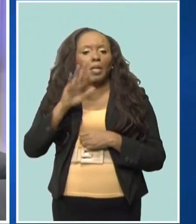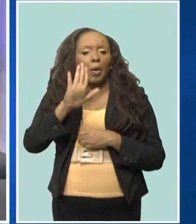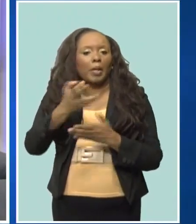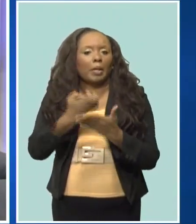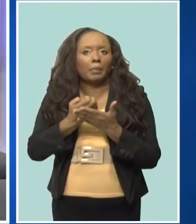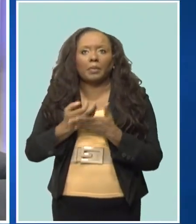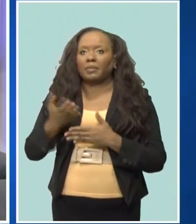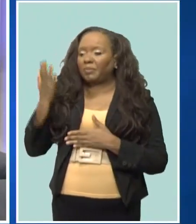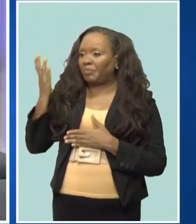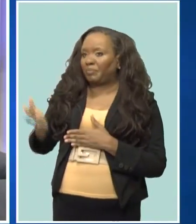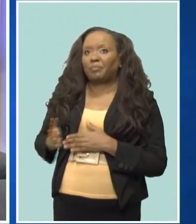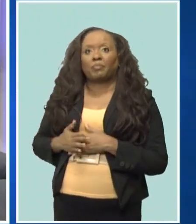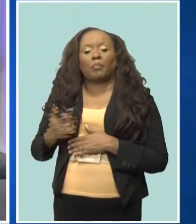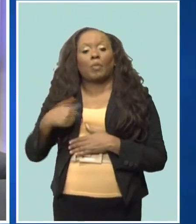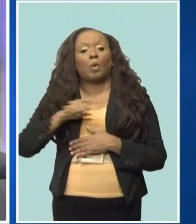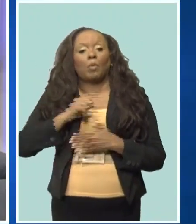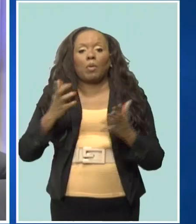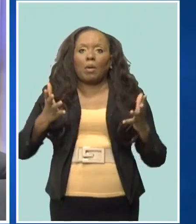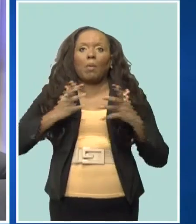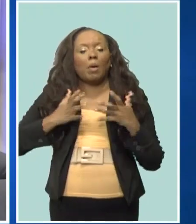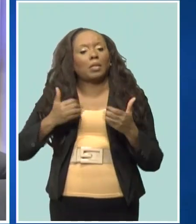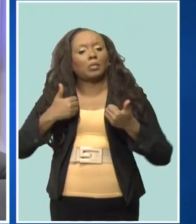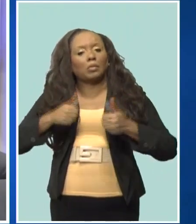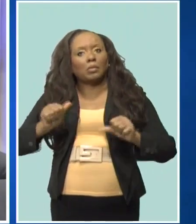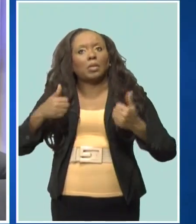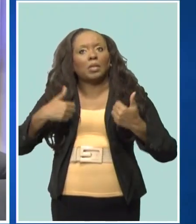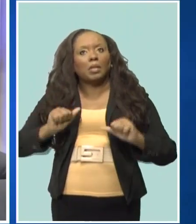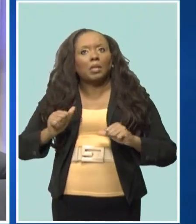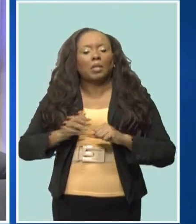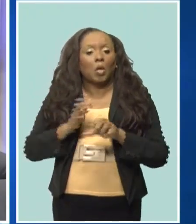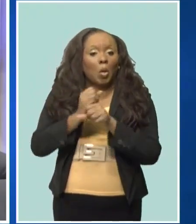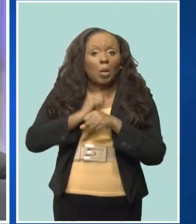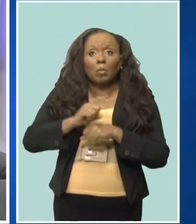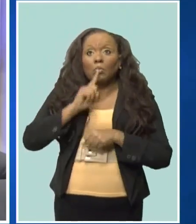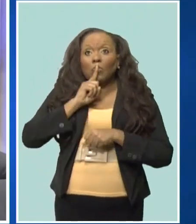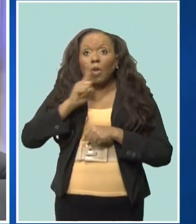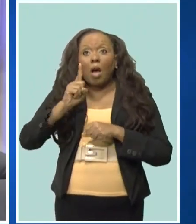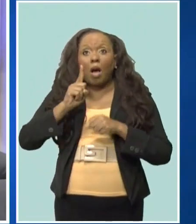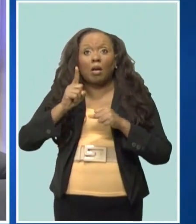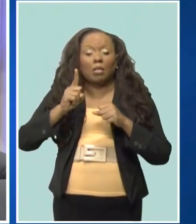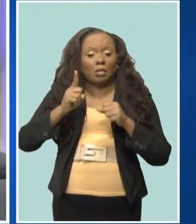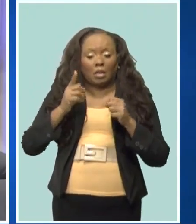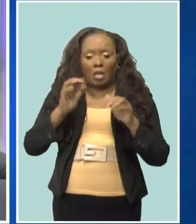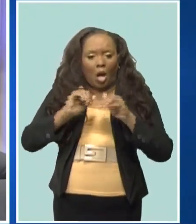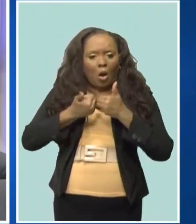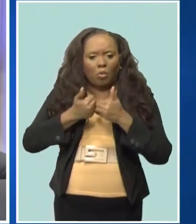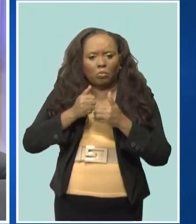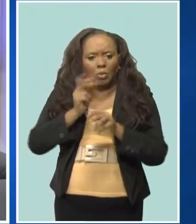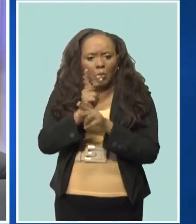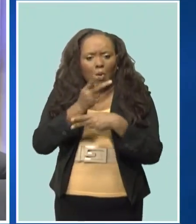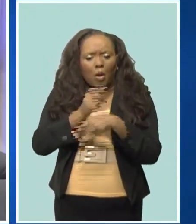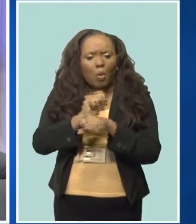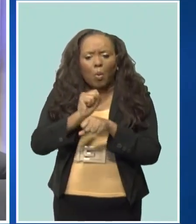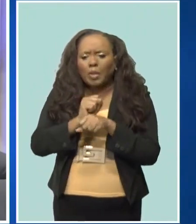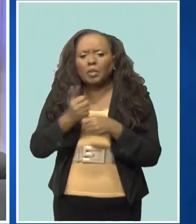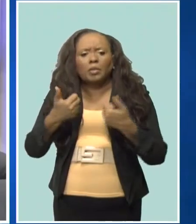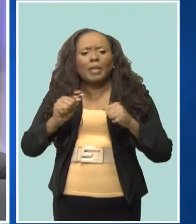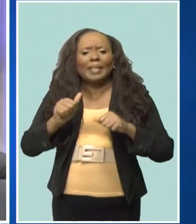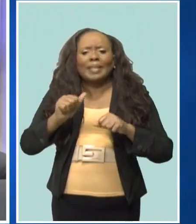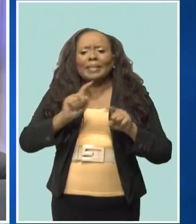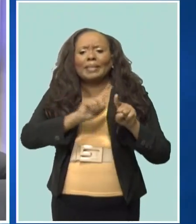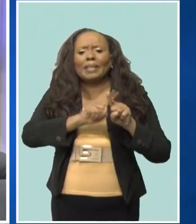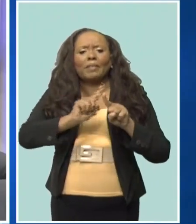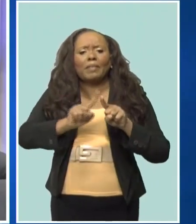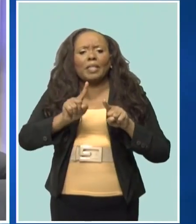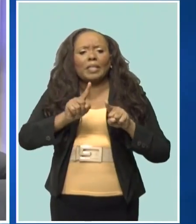the trials with the objective to evaluate the effectiveness and innocuousness of this product in different places in